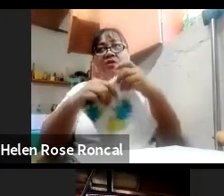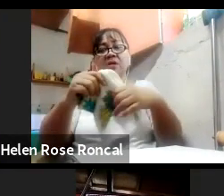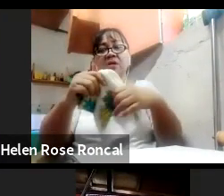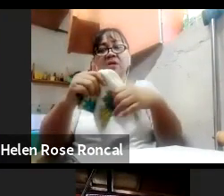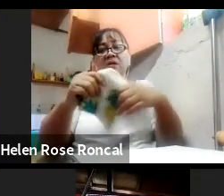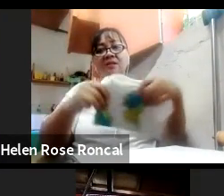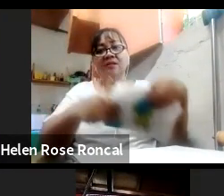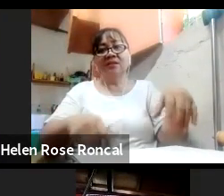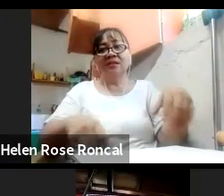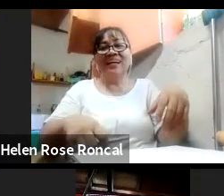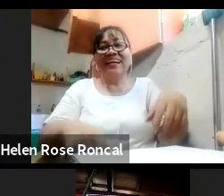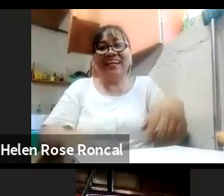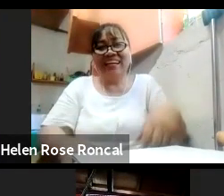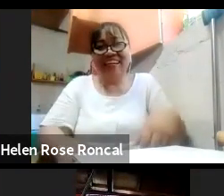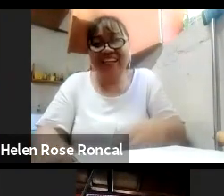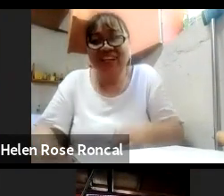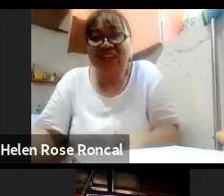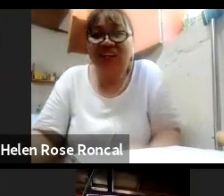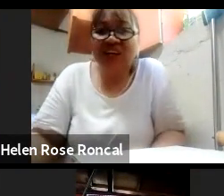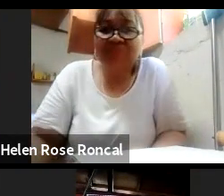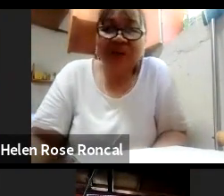daw.